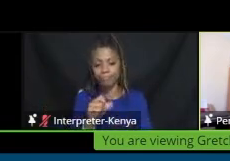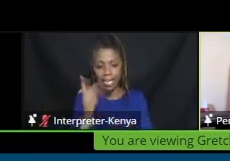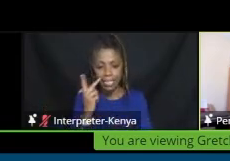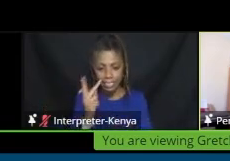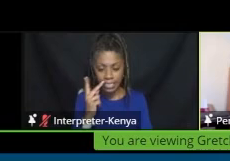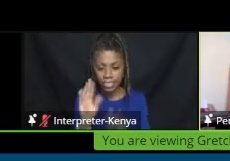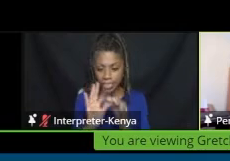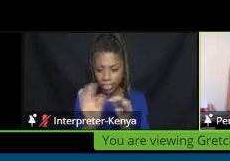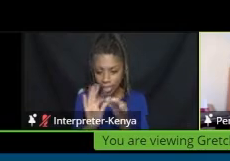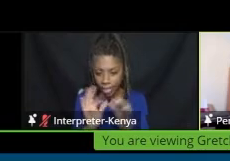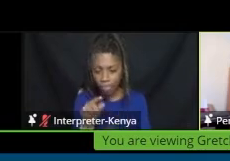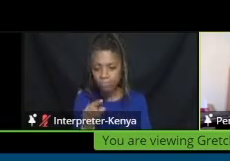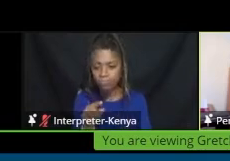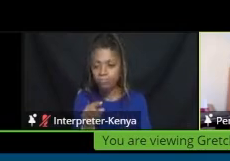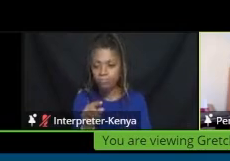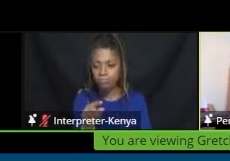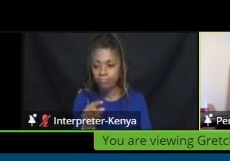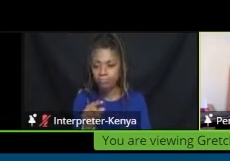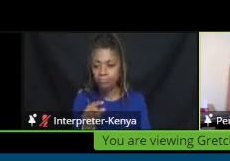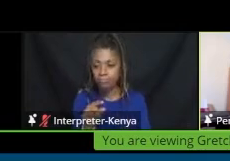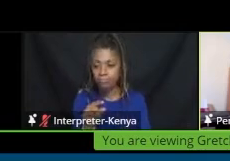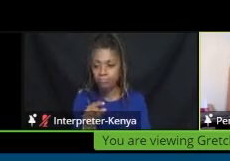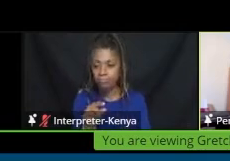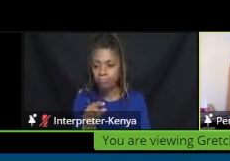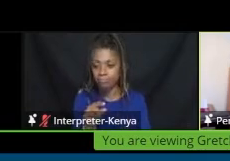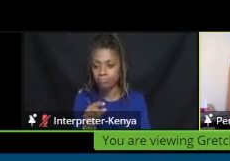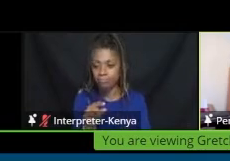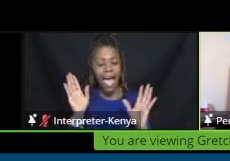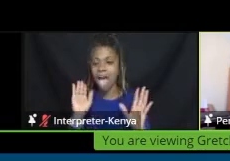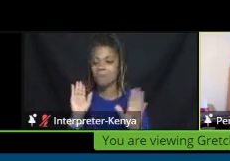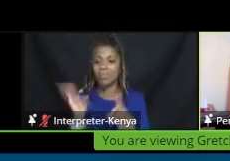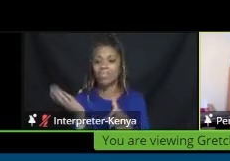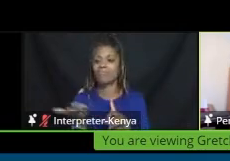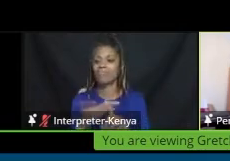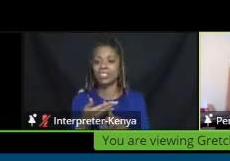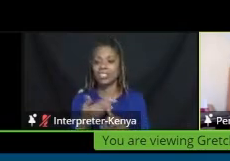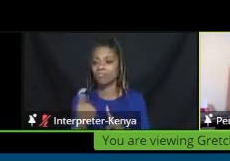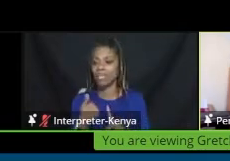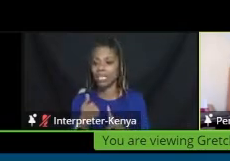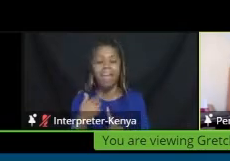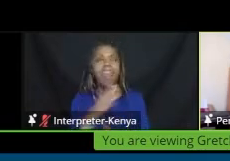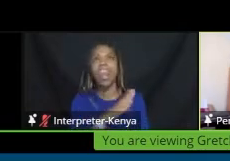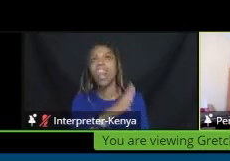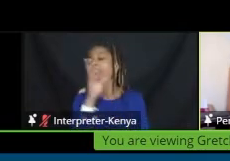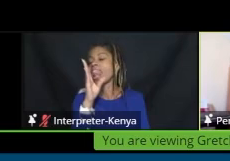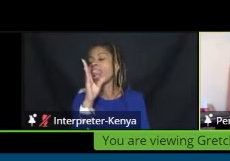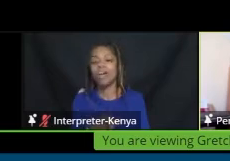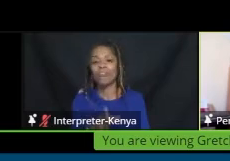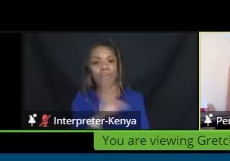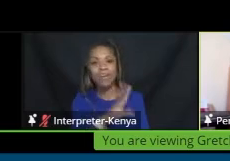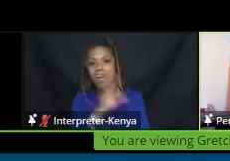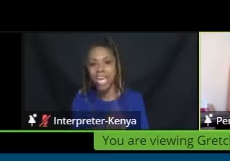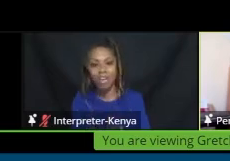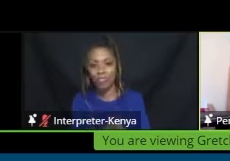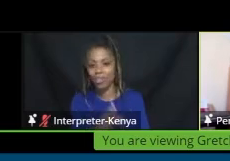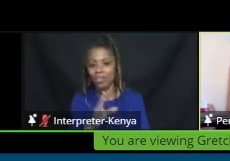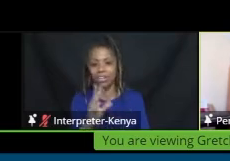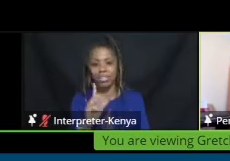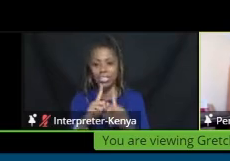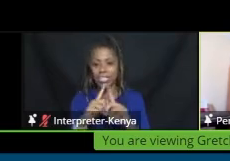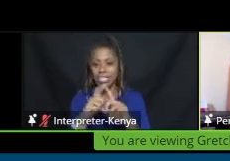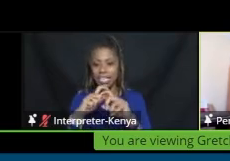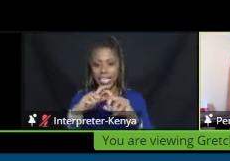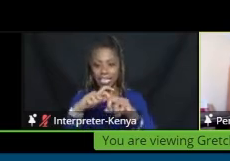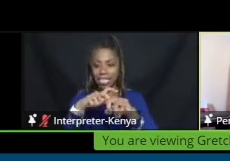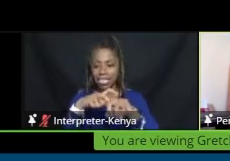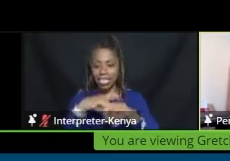You know, I'm convinced I will never learn how to knit. Looping, I had no idea. No, I still can't knit. Latch hooking